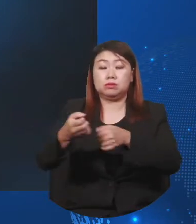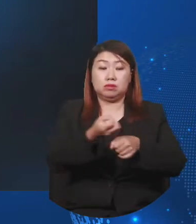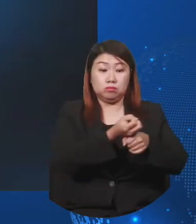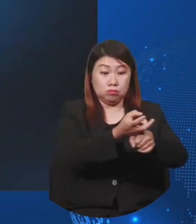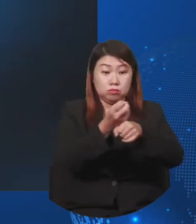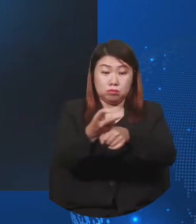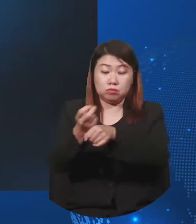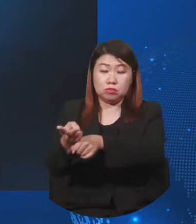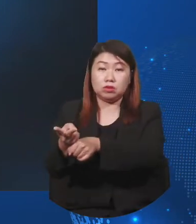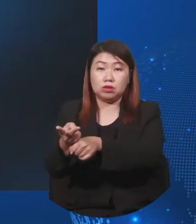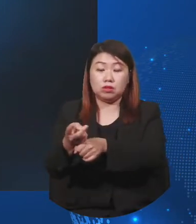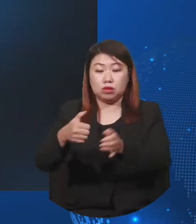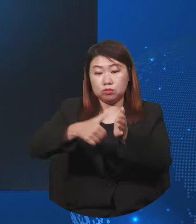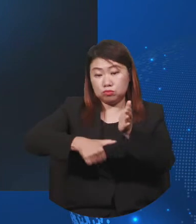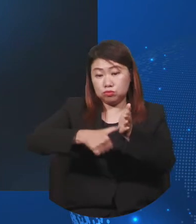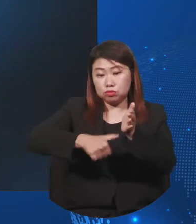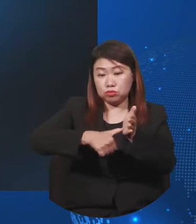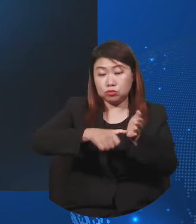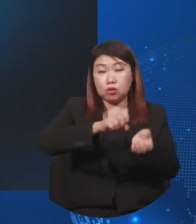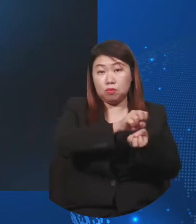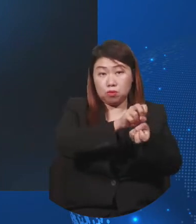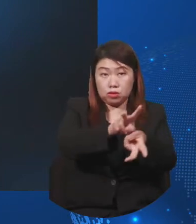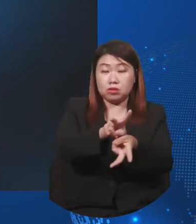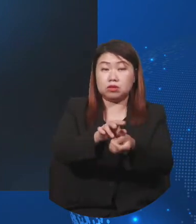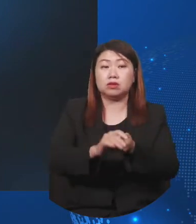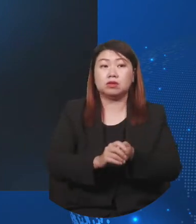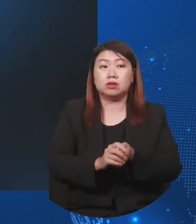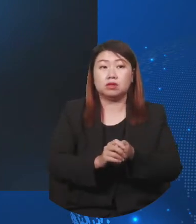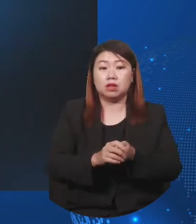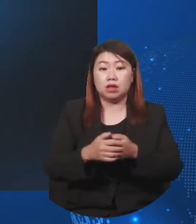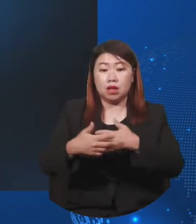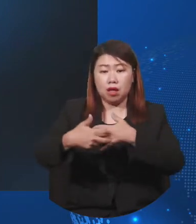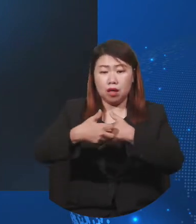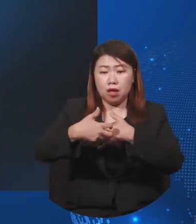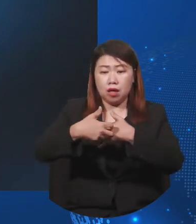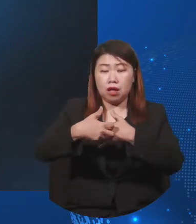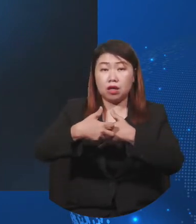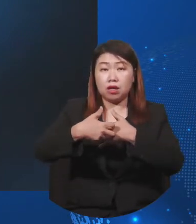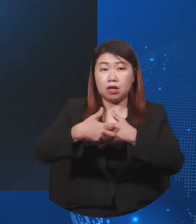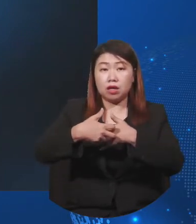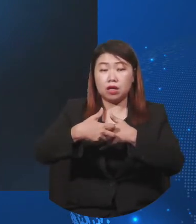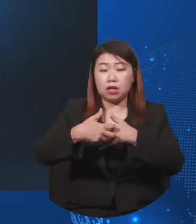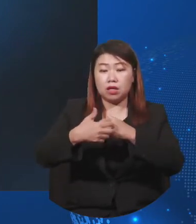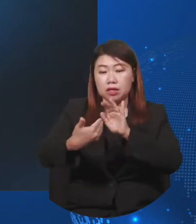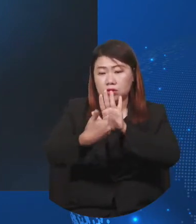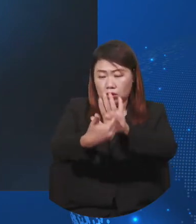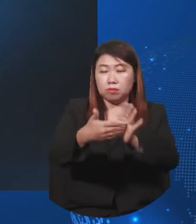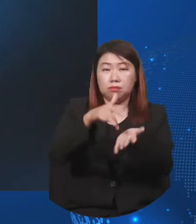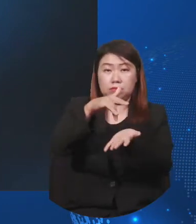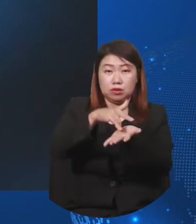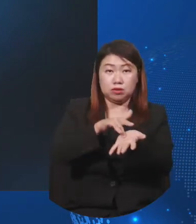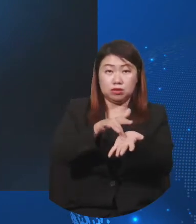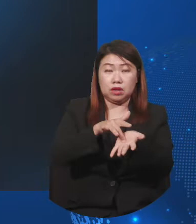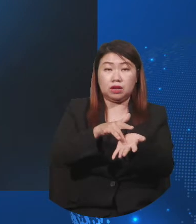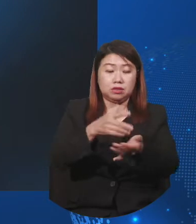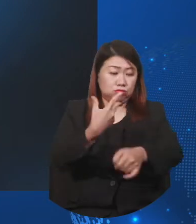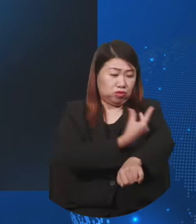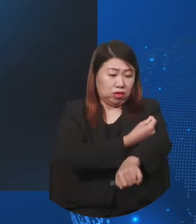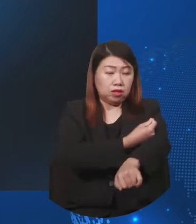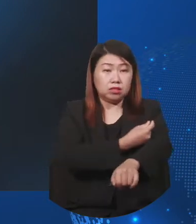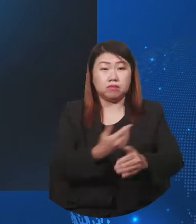developed countries. Vaccine production cooperation among developing countries is very important. It will